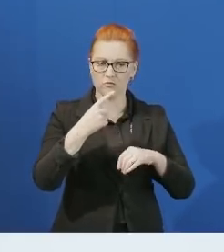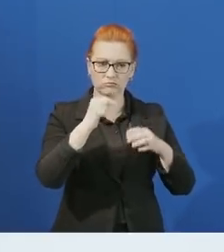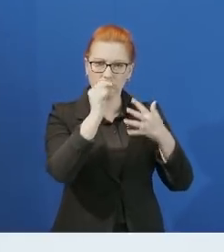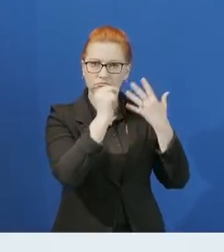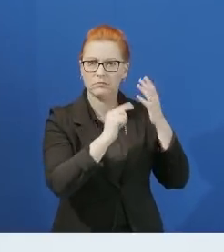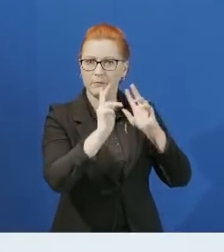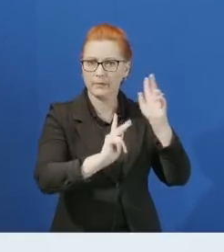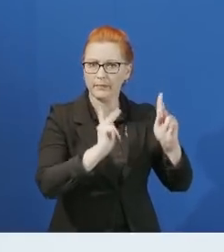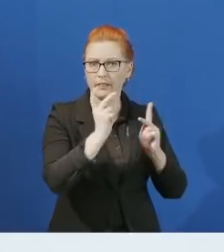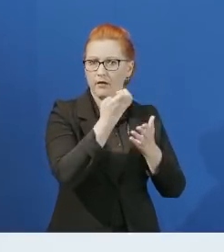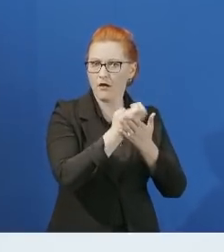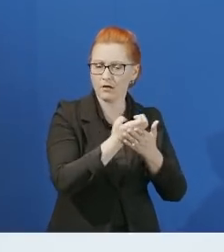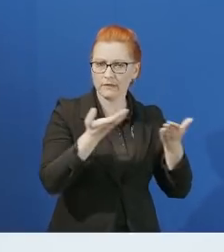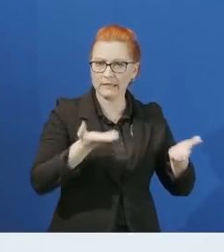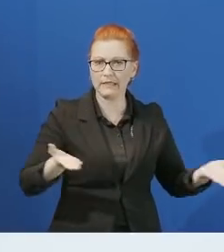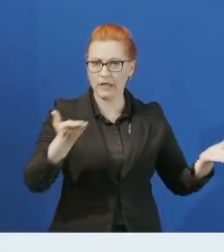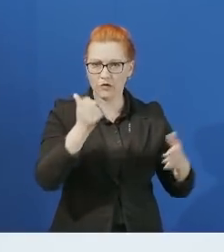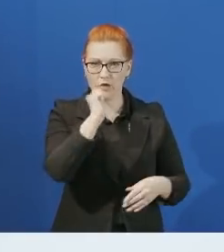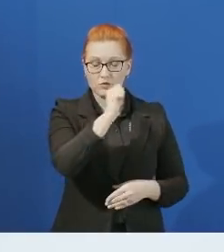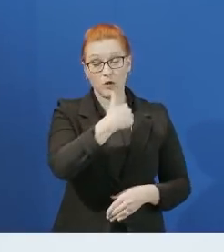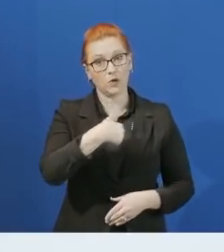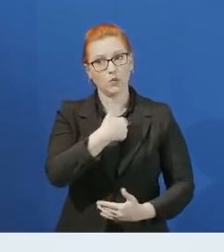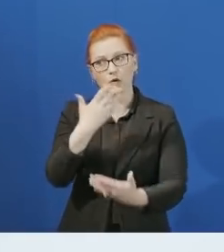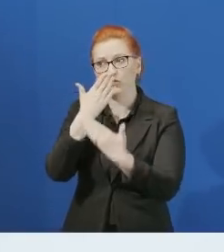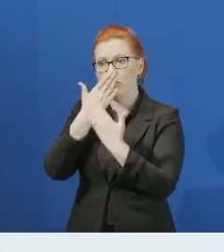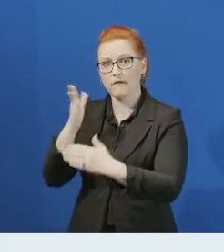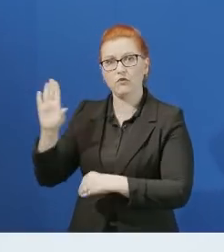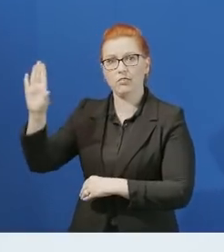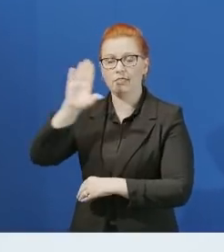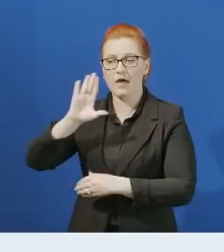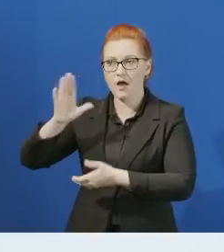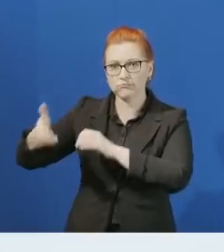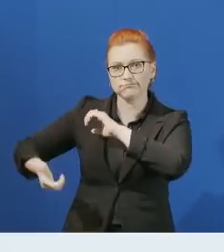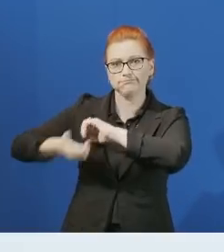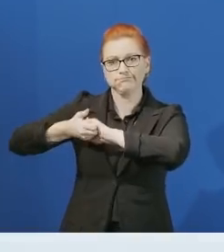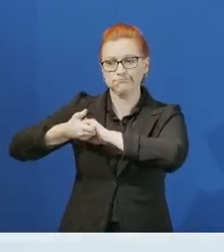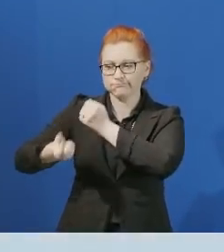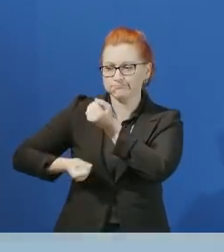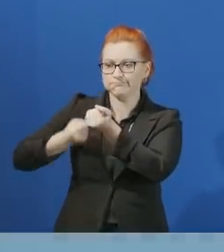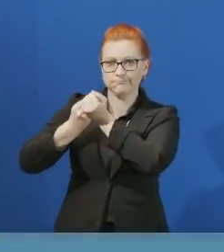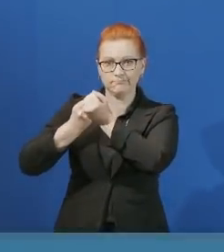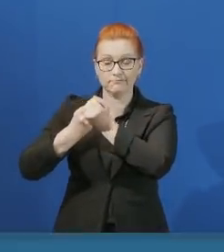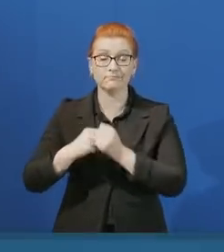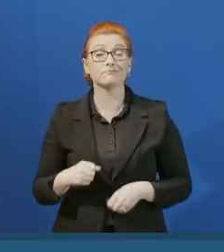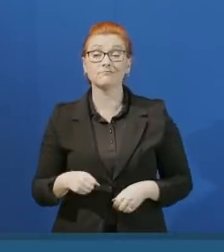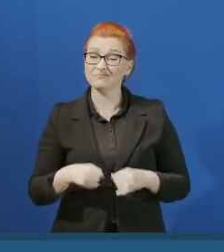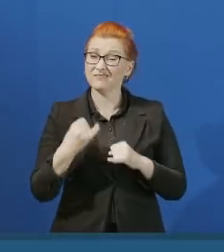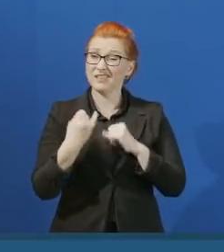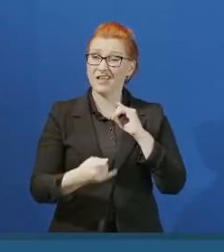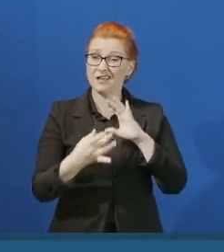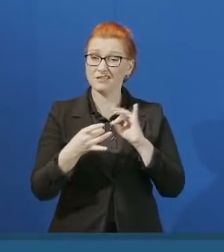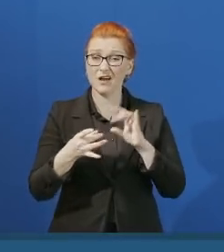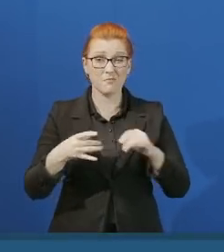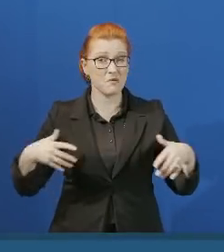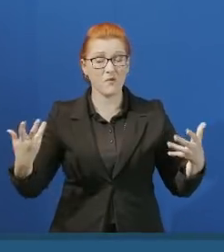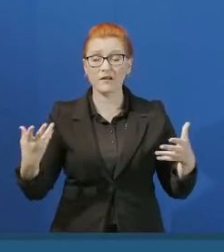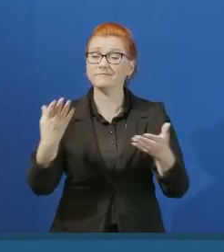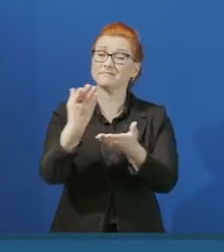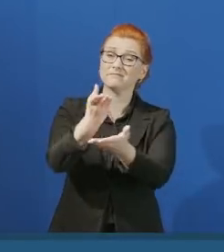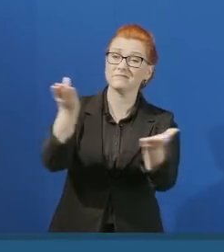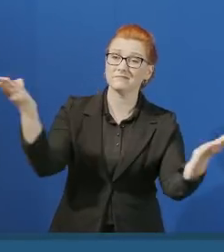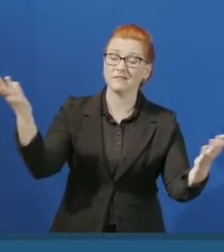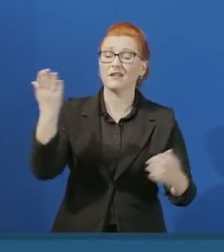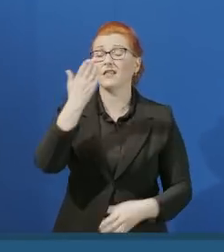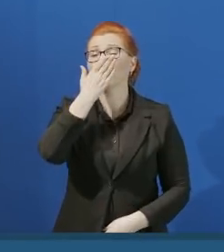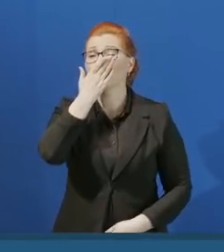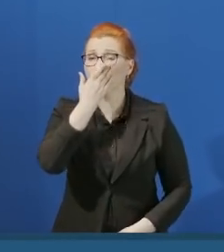and commitment, and we are grateful for it. And I'll close by just saying again to the people of Arizona, thank